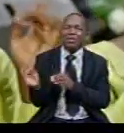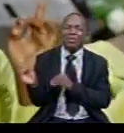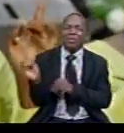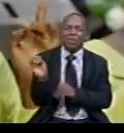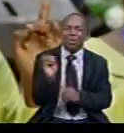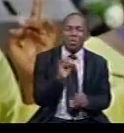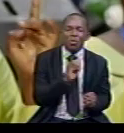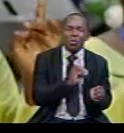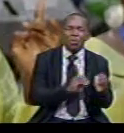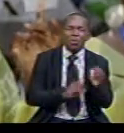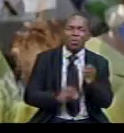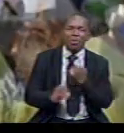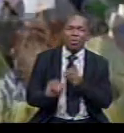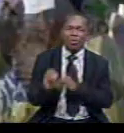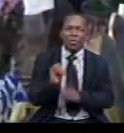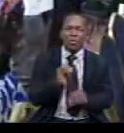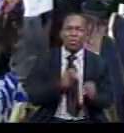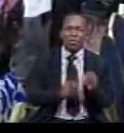Jesus.